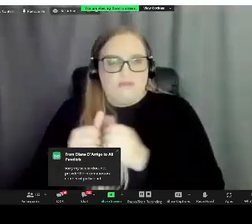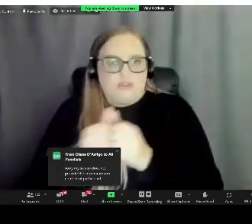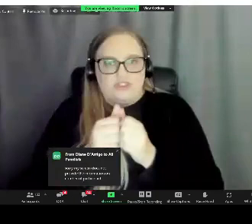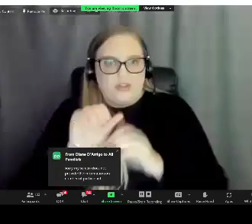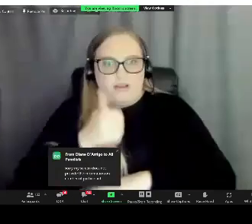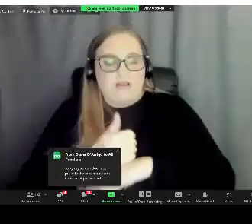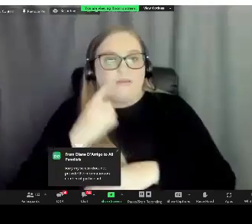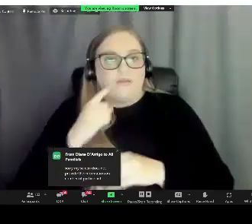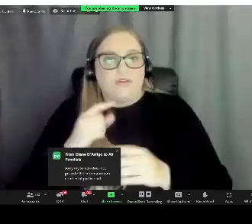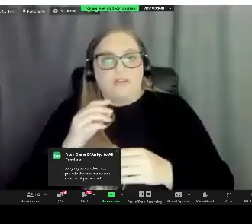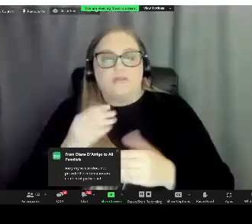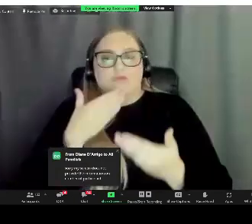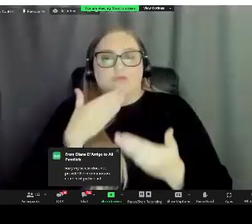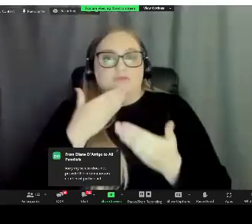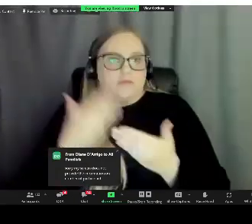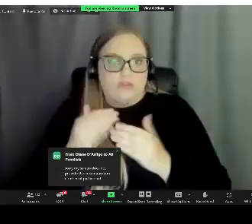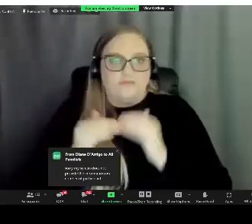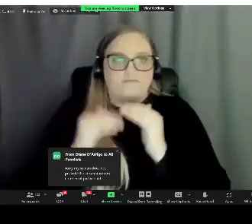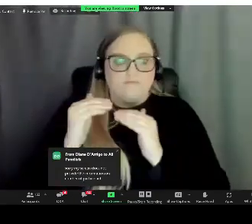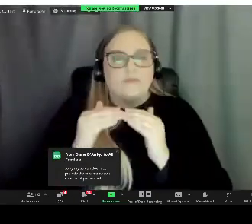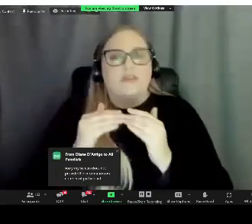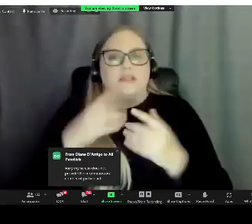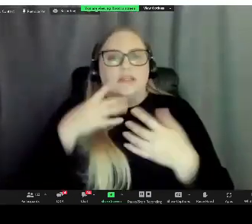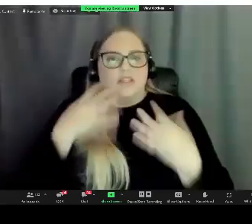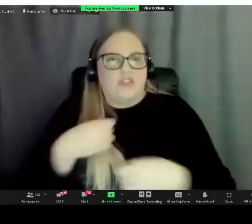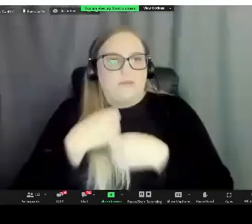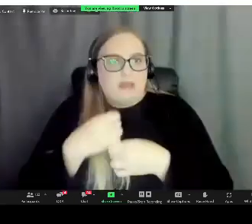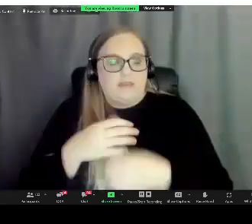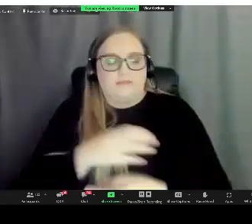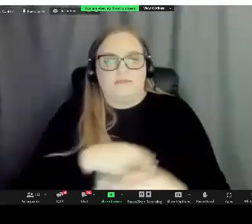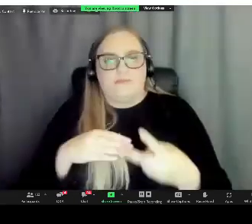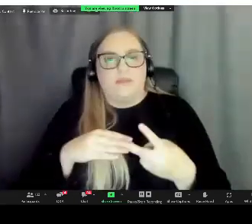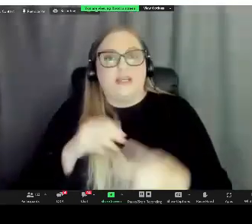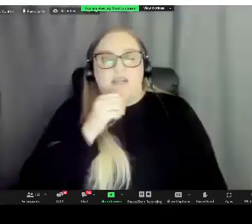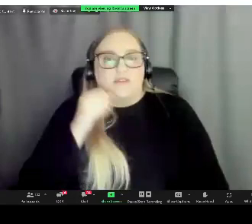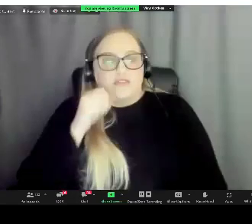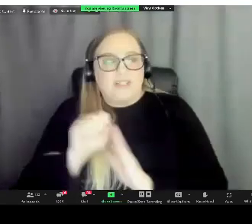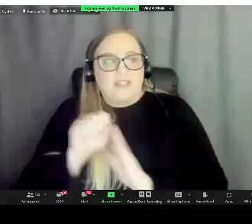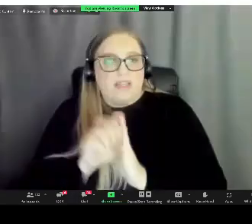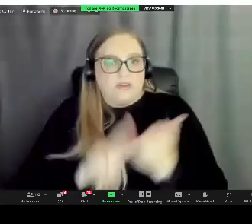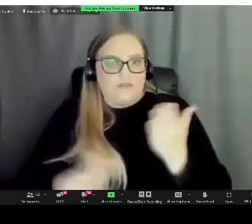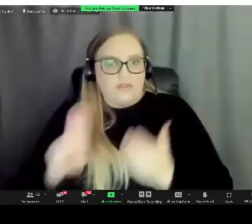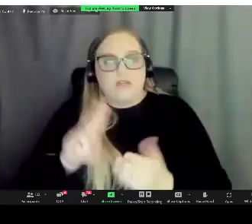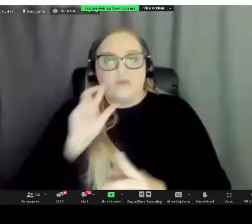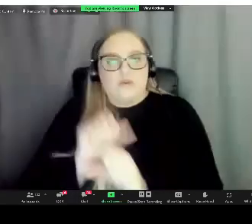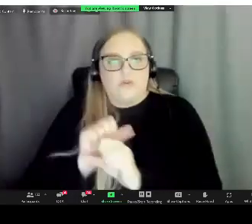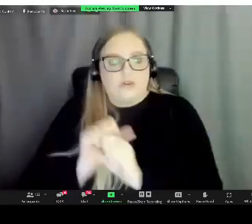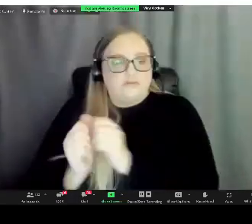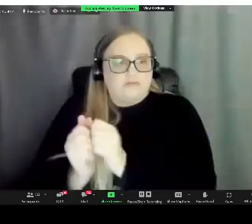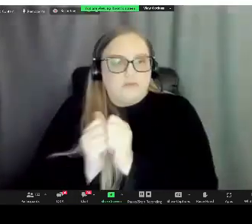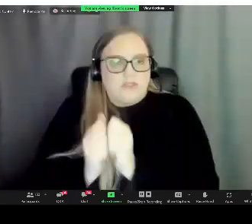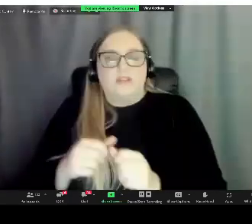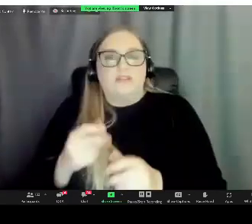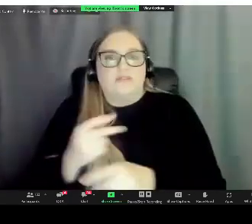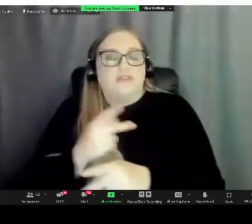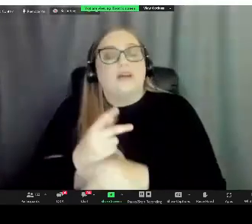decision-making. Next, we have Arizona State University, who will work with local community partners to employ a method called Expert and Citizen